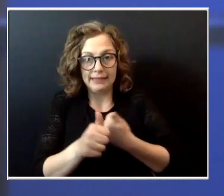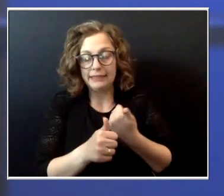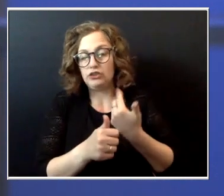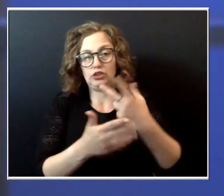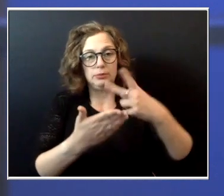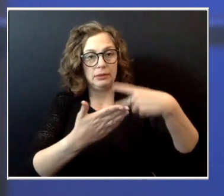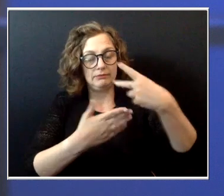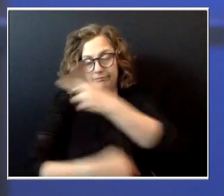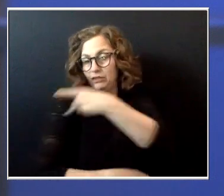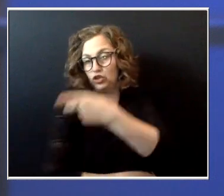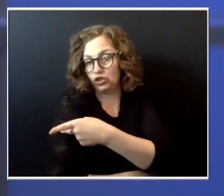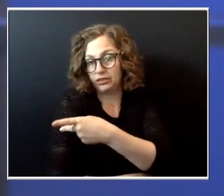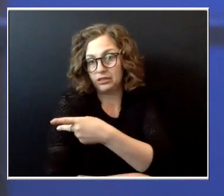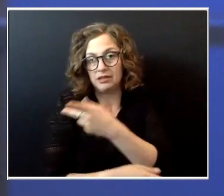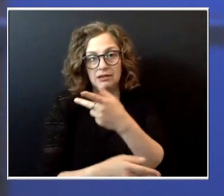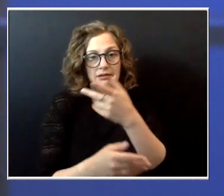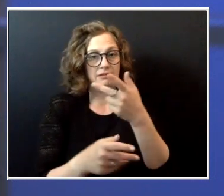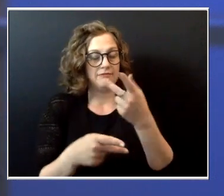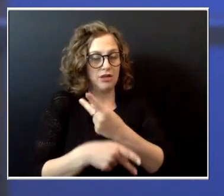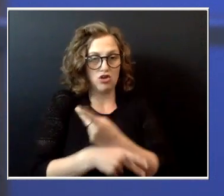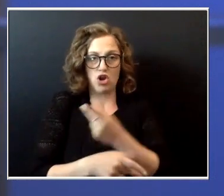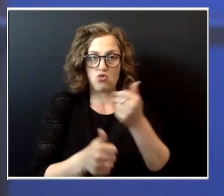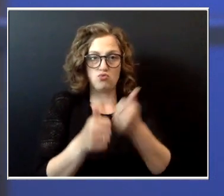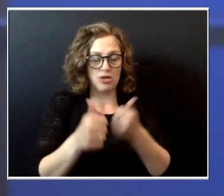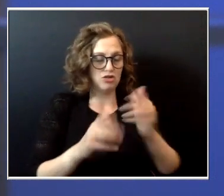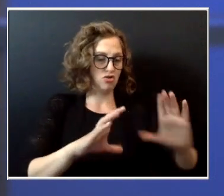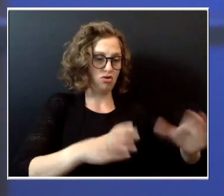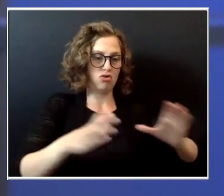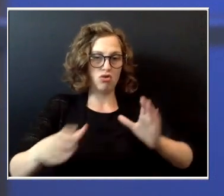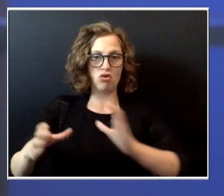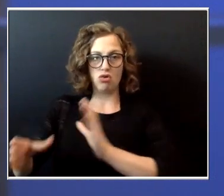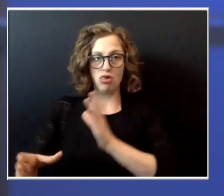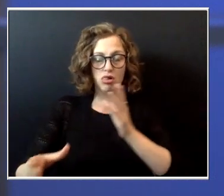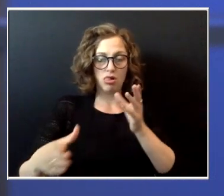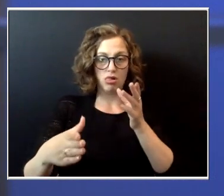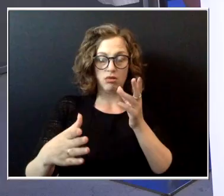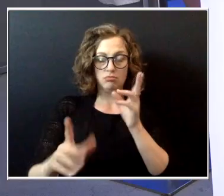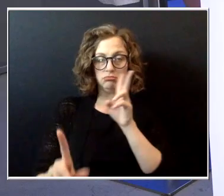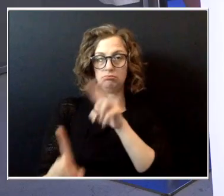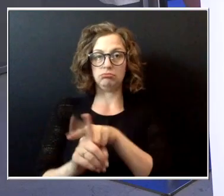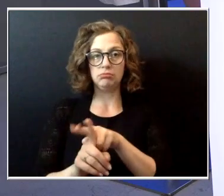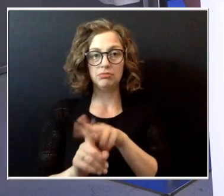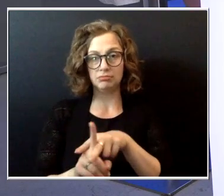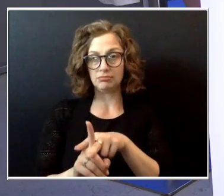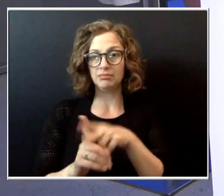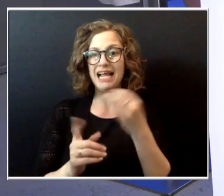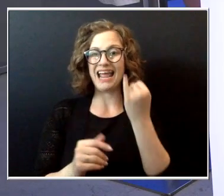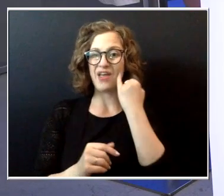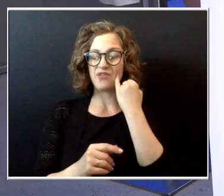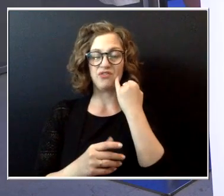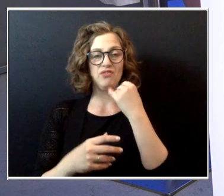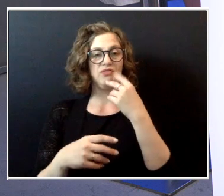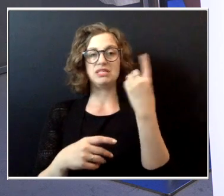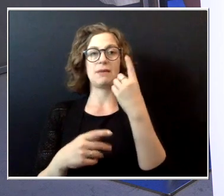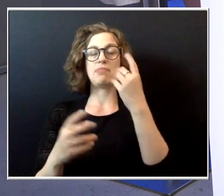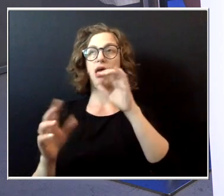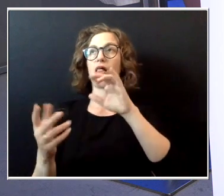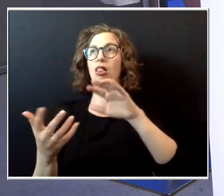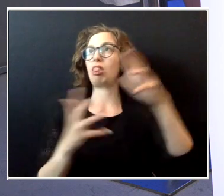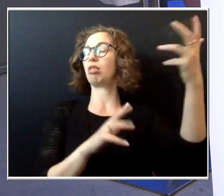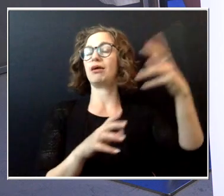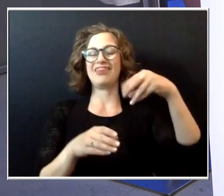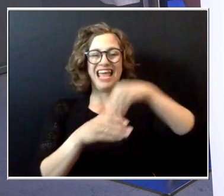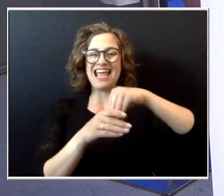whether it's the more intractable kind of tinnitus that Lauren is treating. Yeah. So now, I'm a Trekkie. Live long